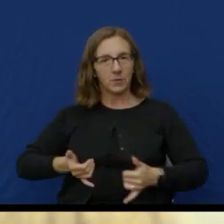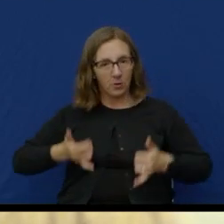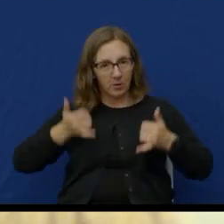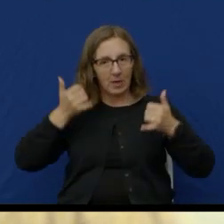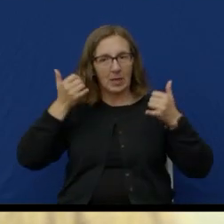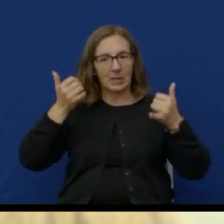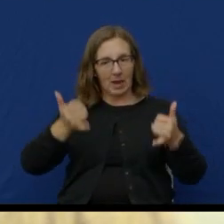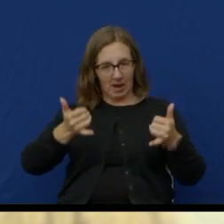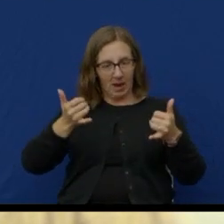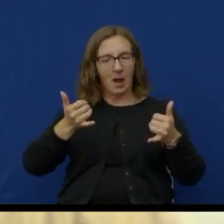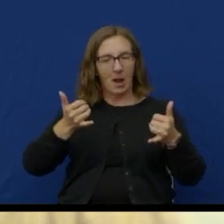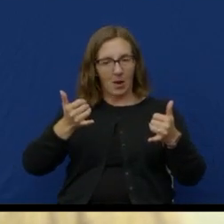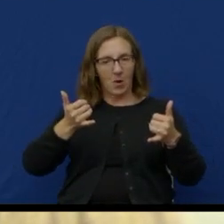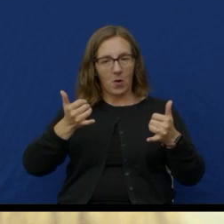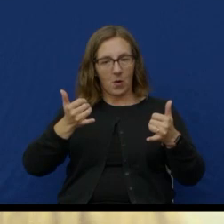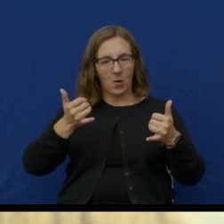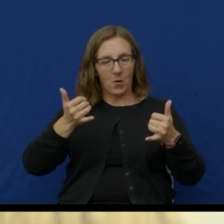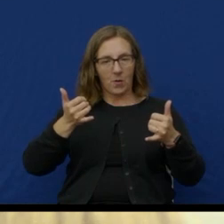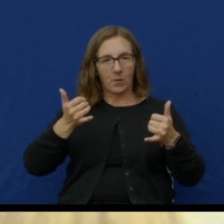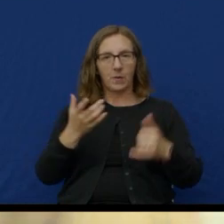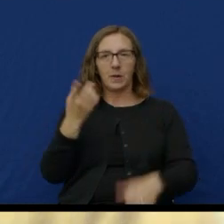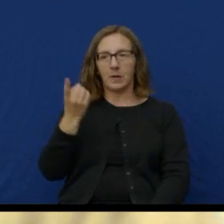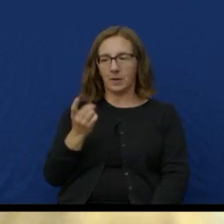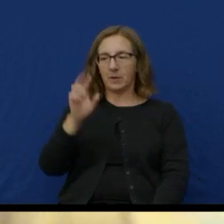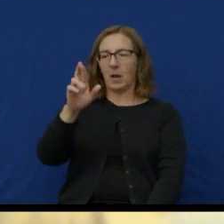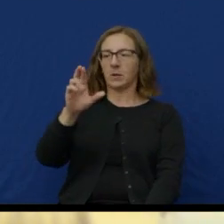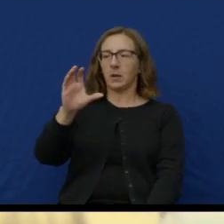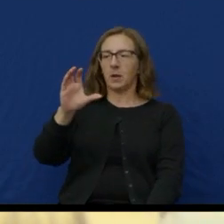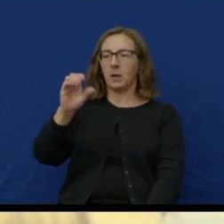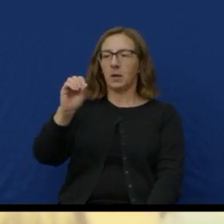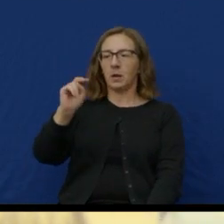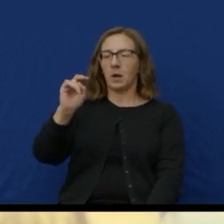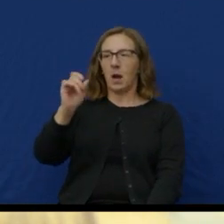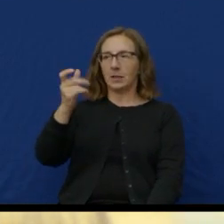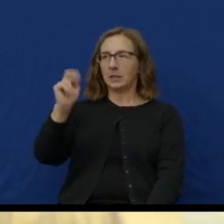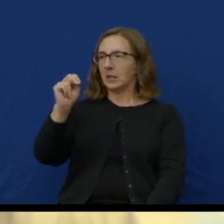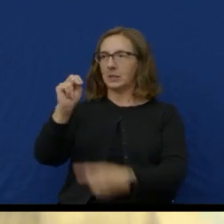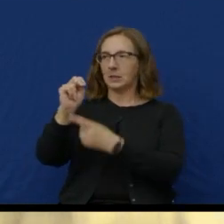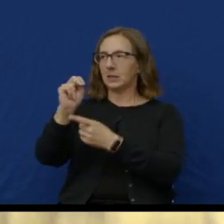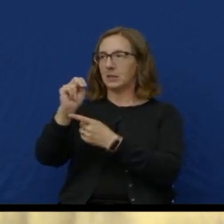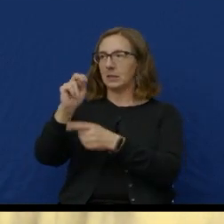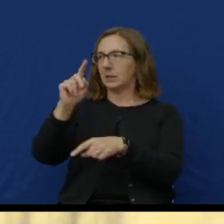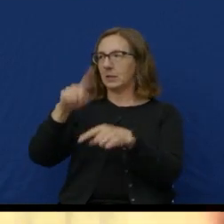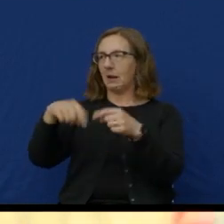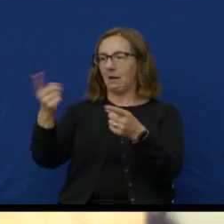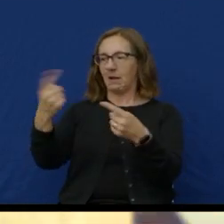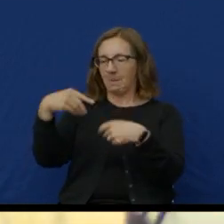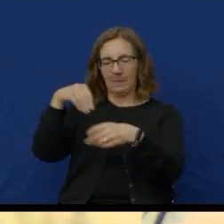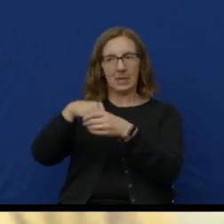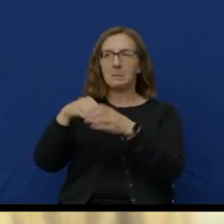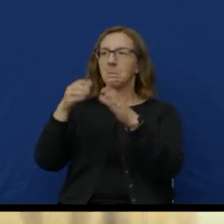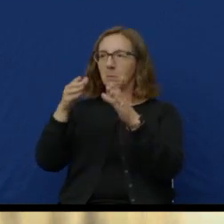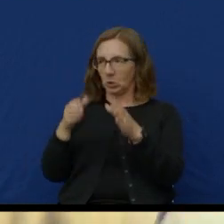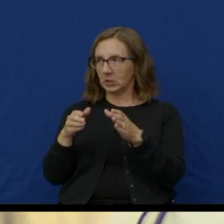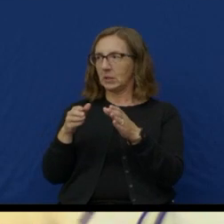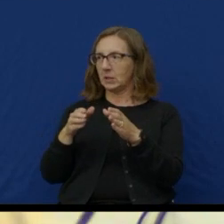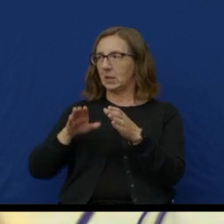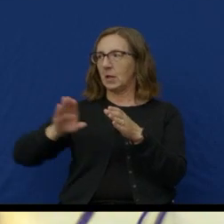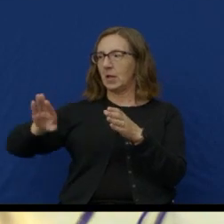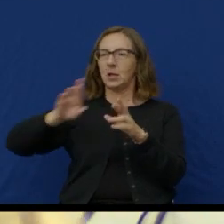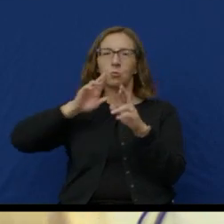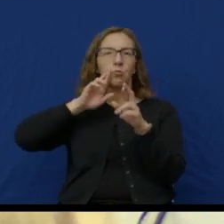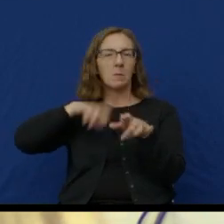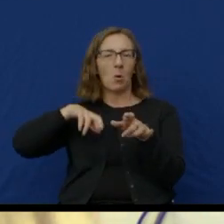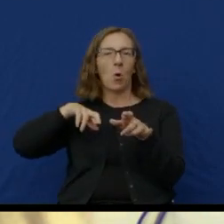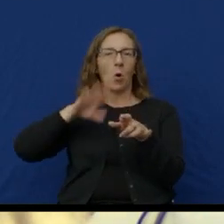that Dr. Thompson is unable to attend in person, and his report will be